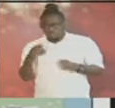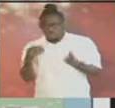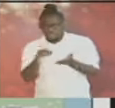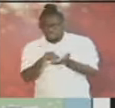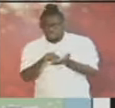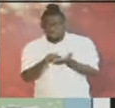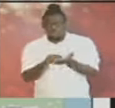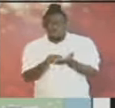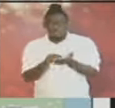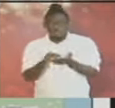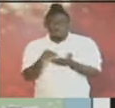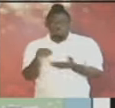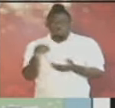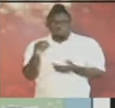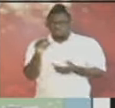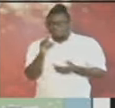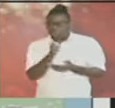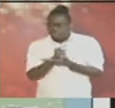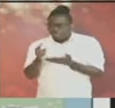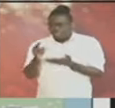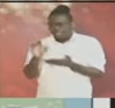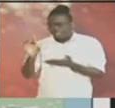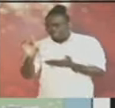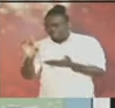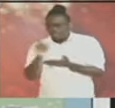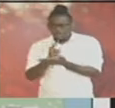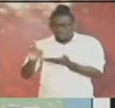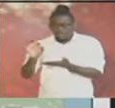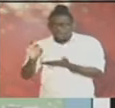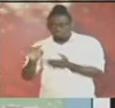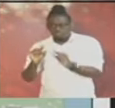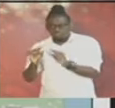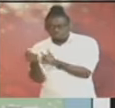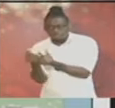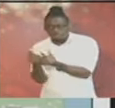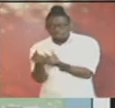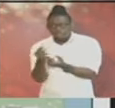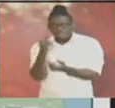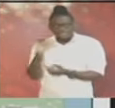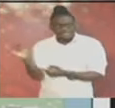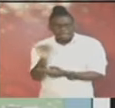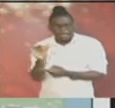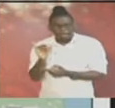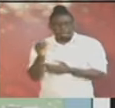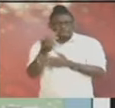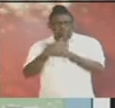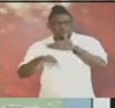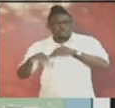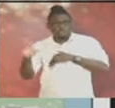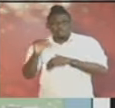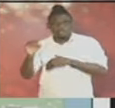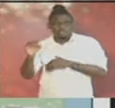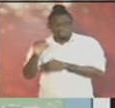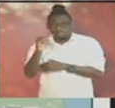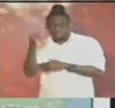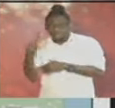to epi weeks 6 and 7. But the same 2 areas, Chaguanas and San Fernando, recorded clusters